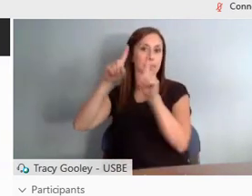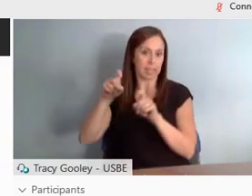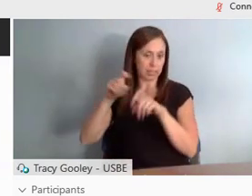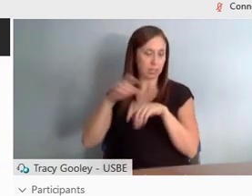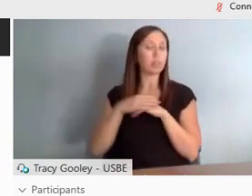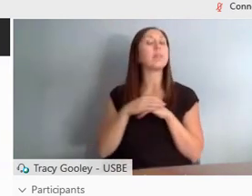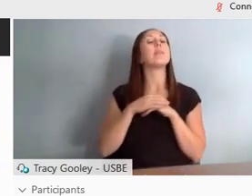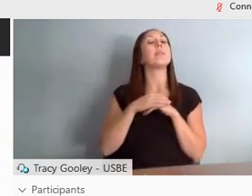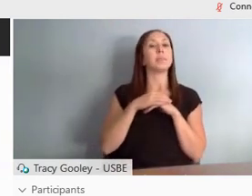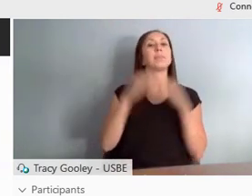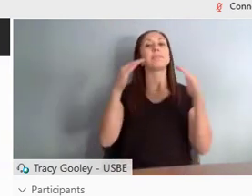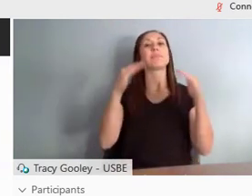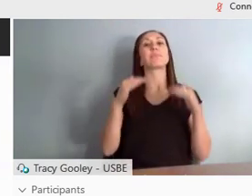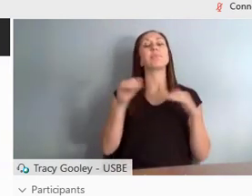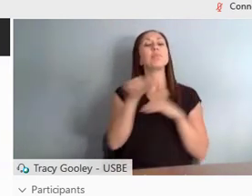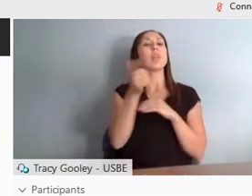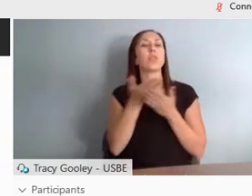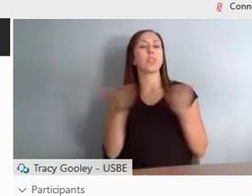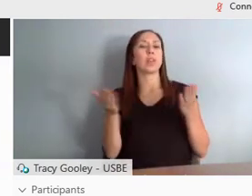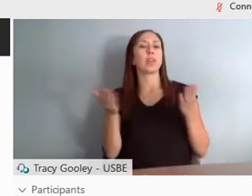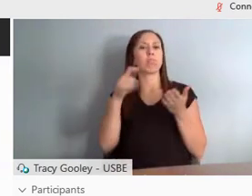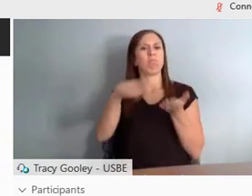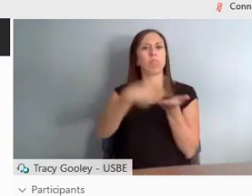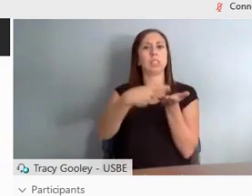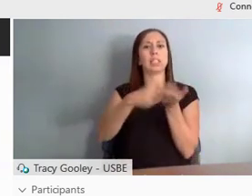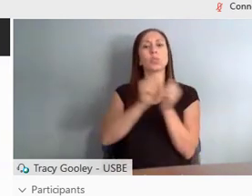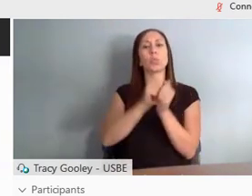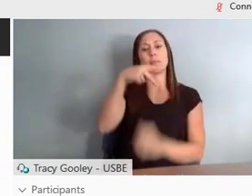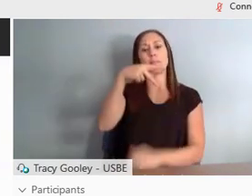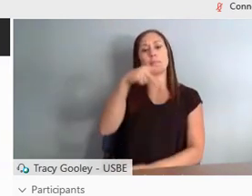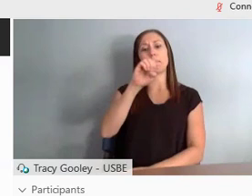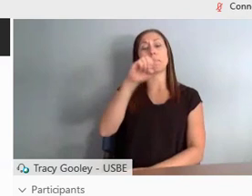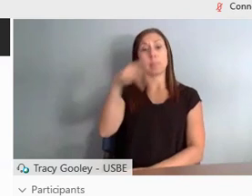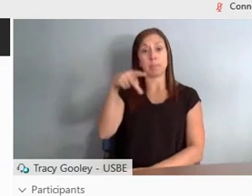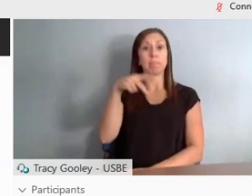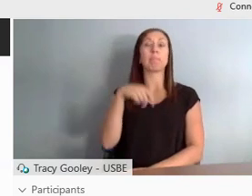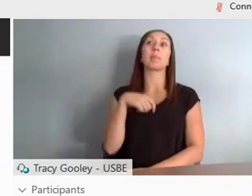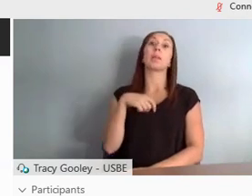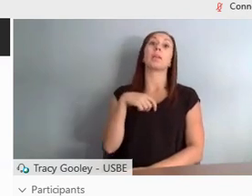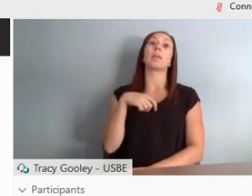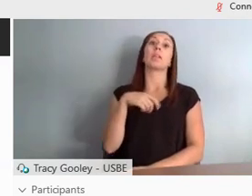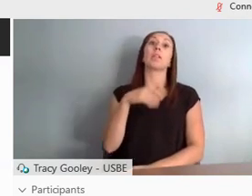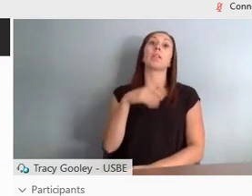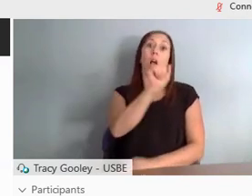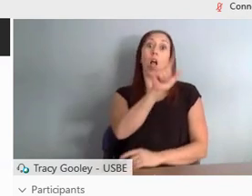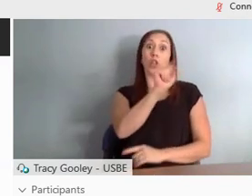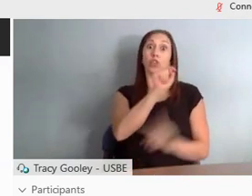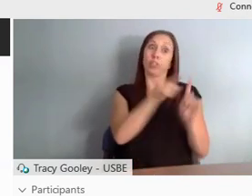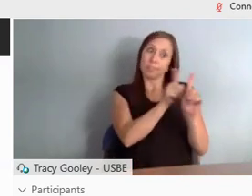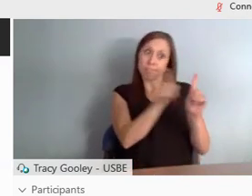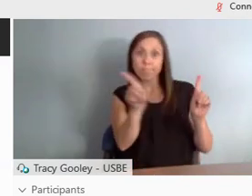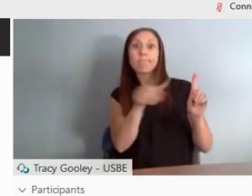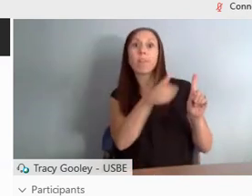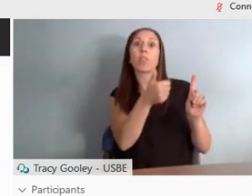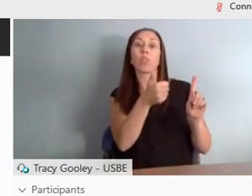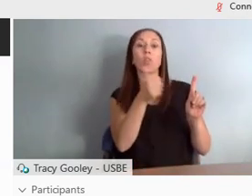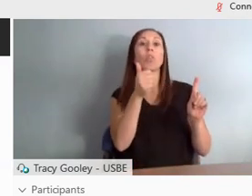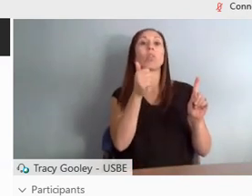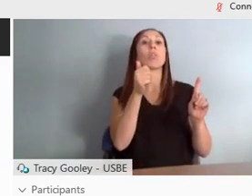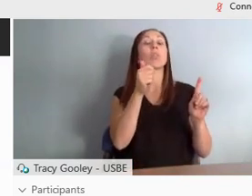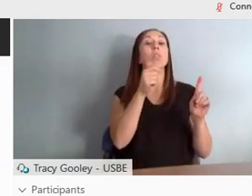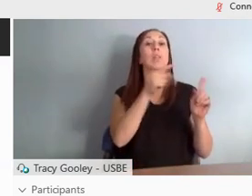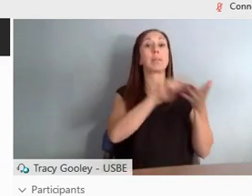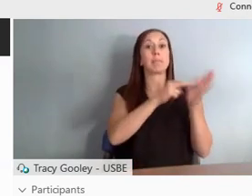One of the other things with the PEEP is typically alternate assessments for students, they're receiving instruction